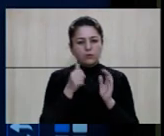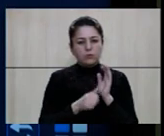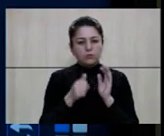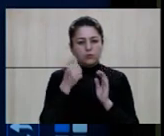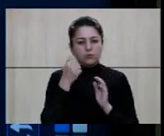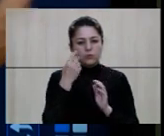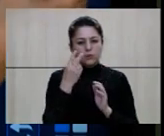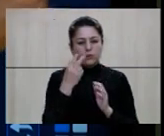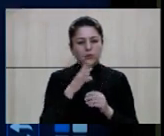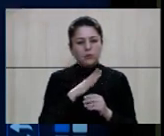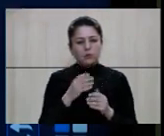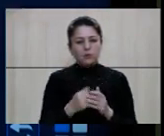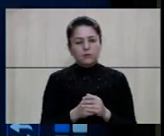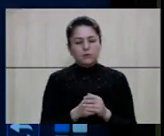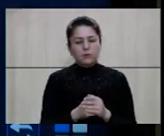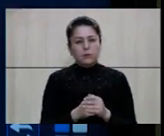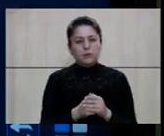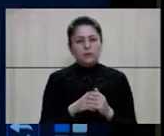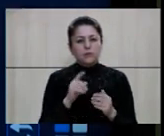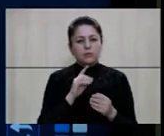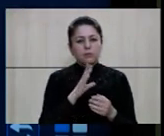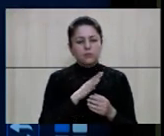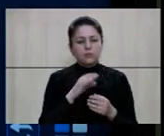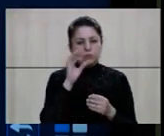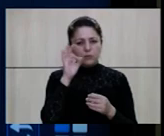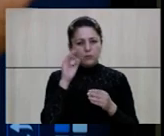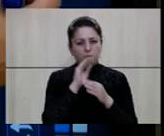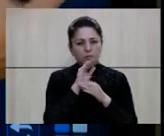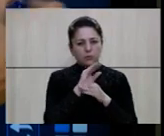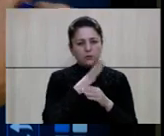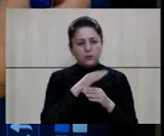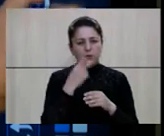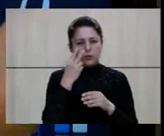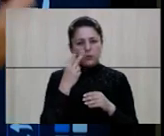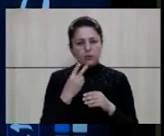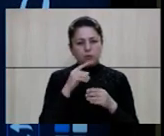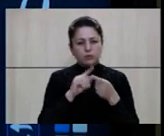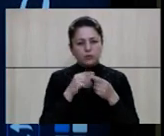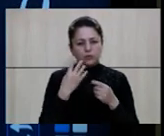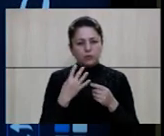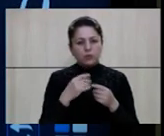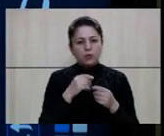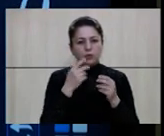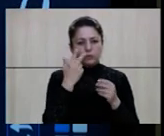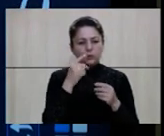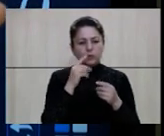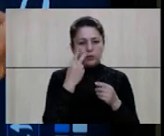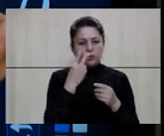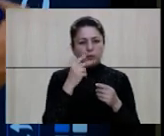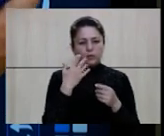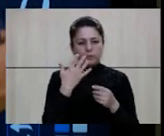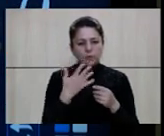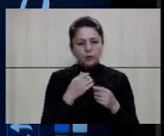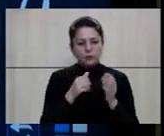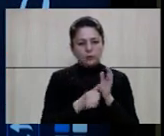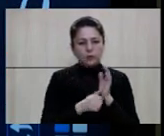2690.62 ekan. Xo'sh, 0 bilan to'ldirib oldik. 2 ga 2 ni qo'shsak 4, 3 ga 2 5, 6 ni